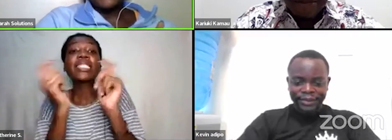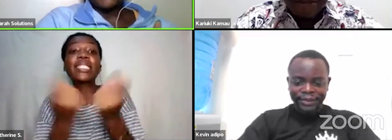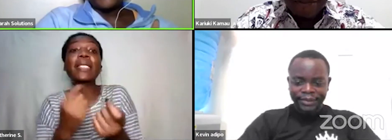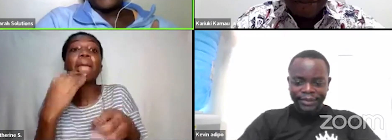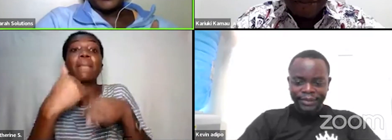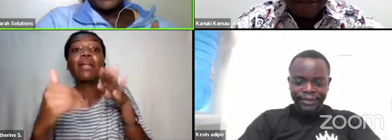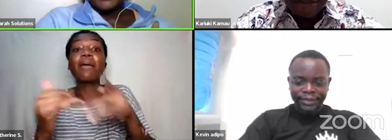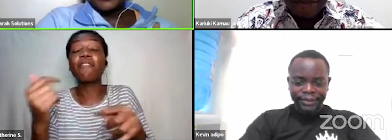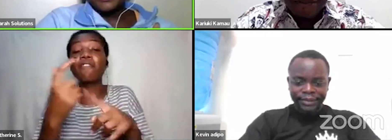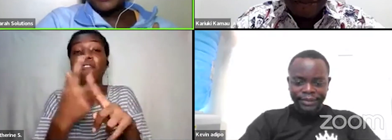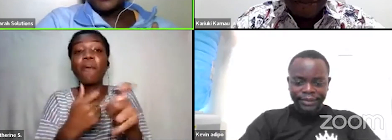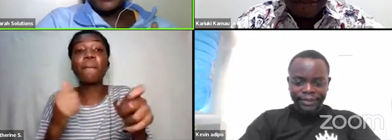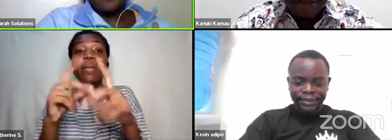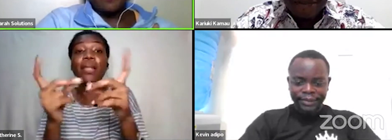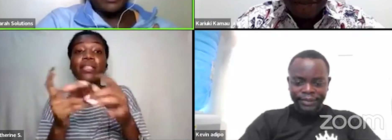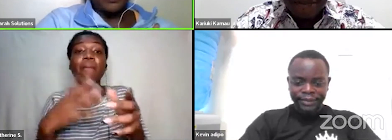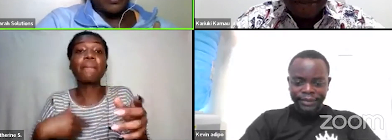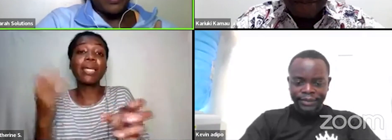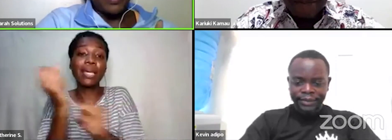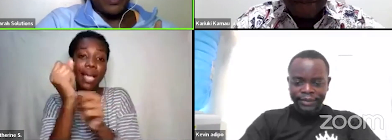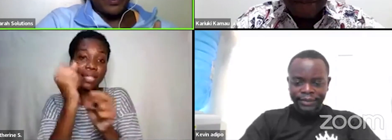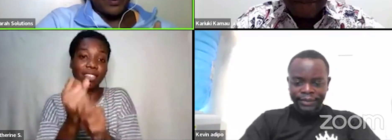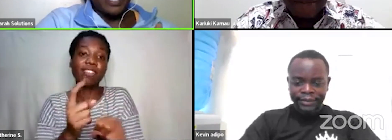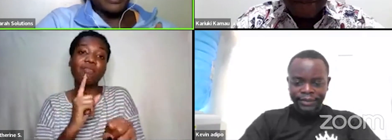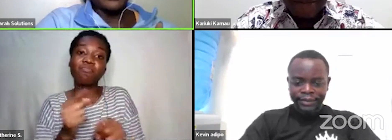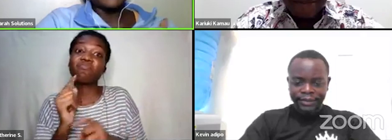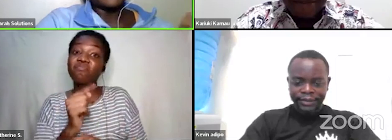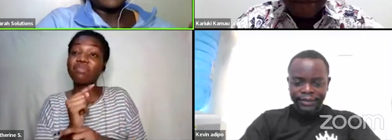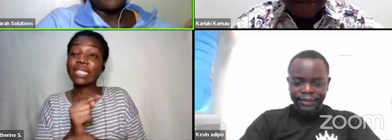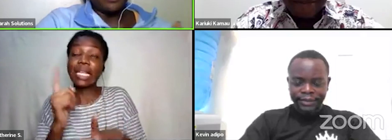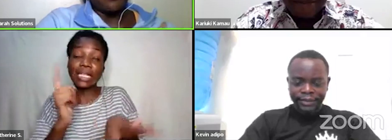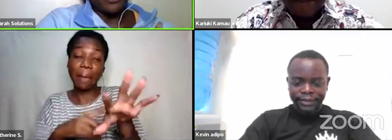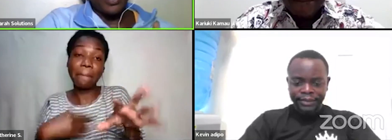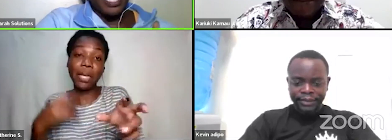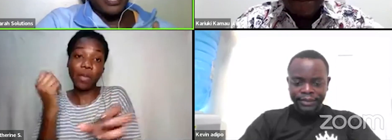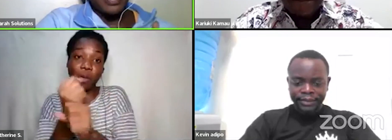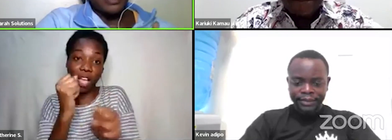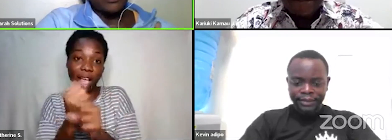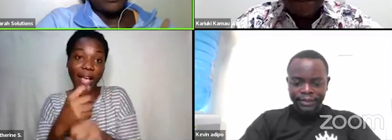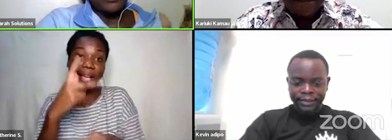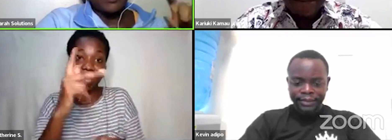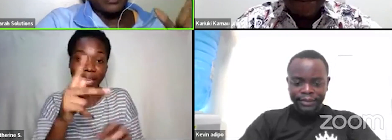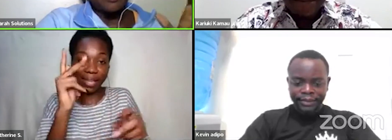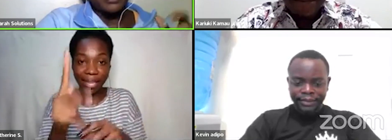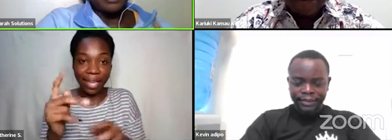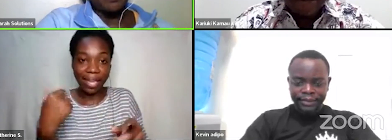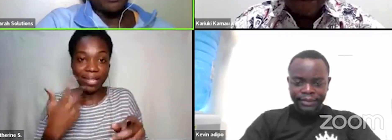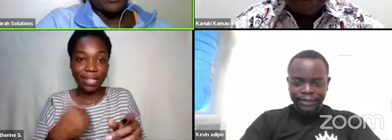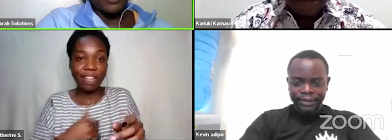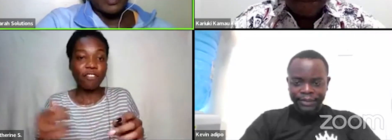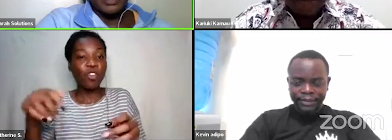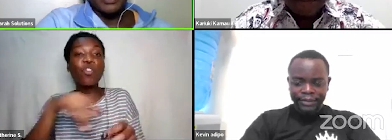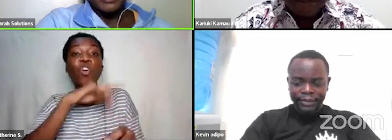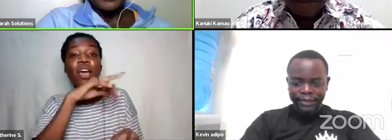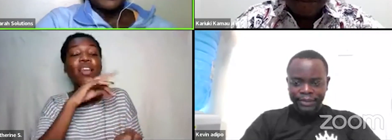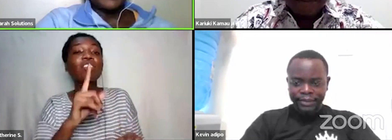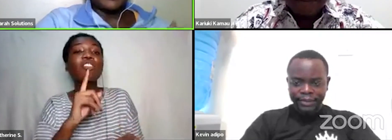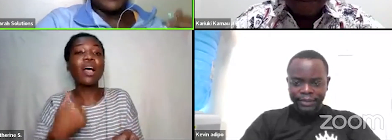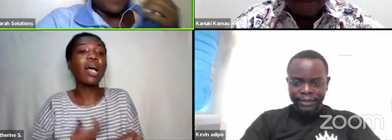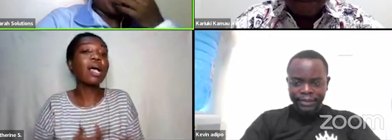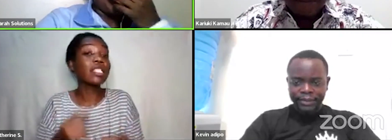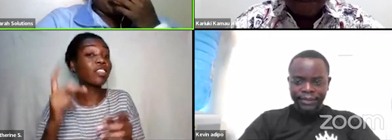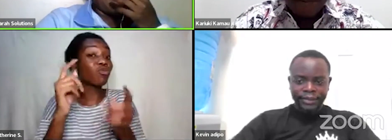kazi. So, he did our team building where we were working. KK, we have Ugandans here. So today we are limiting a bit of our Swahili.